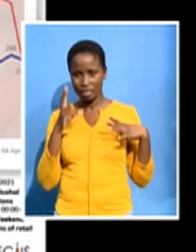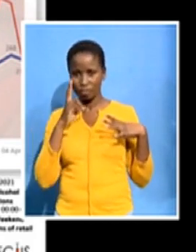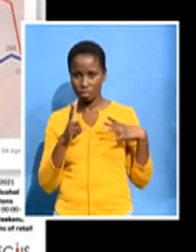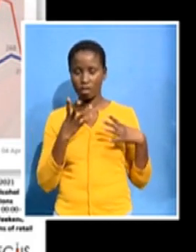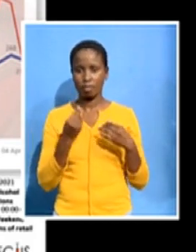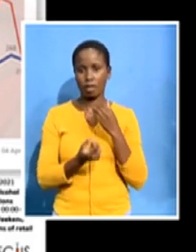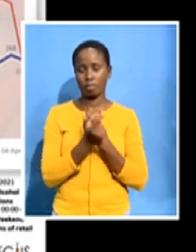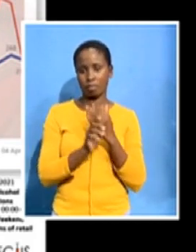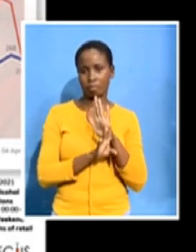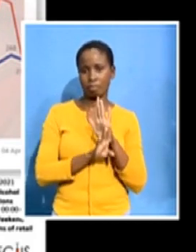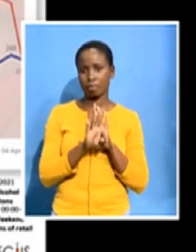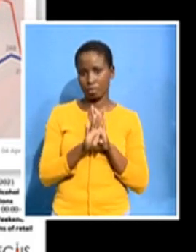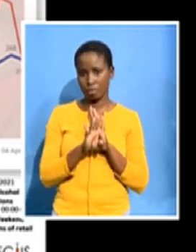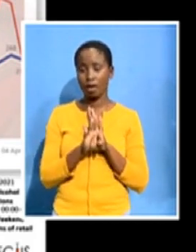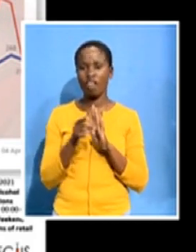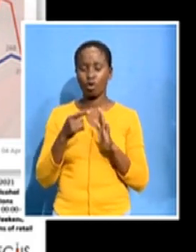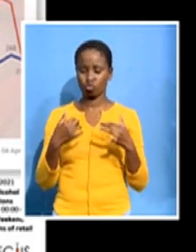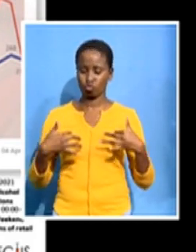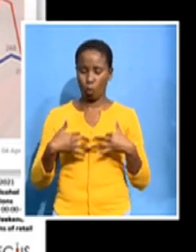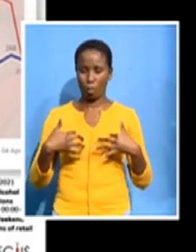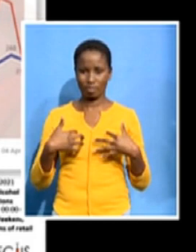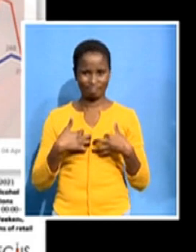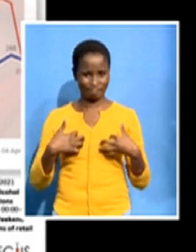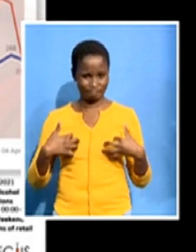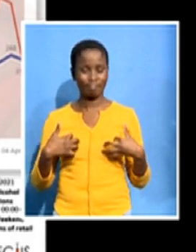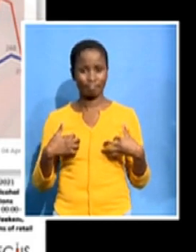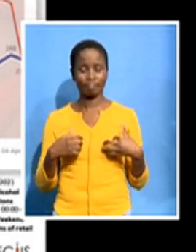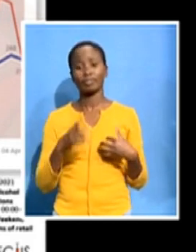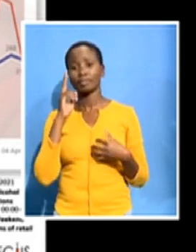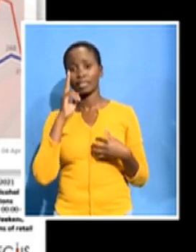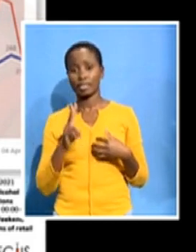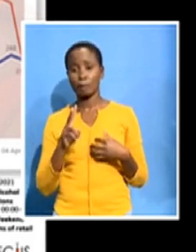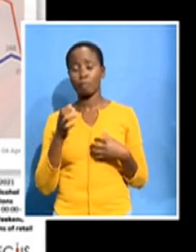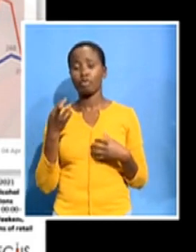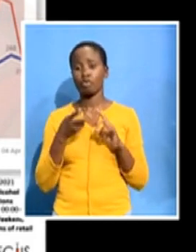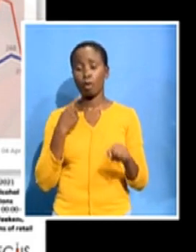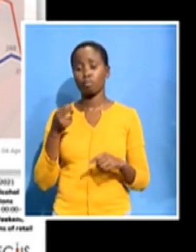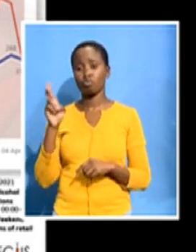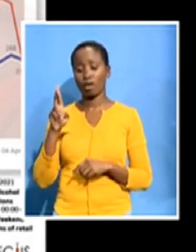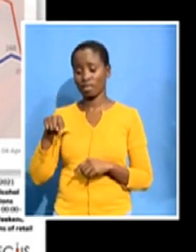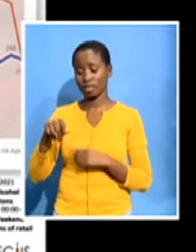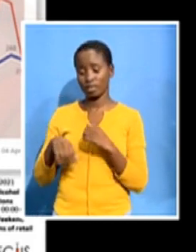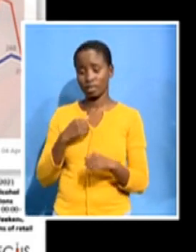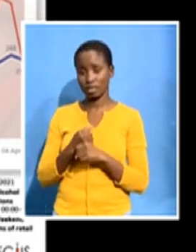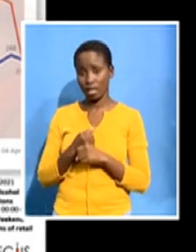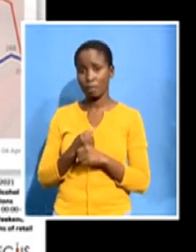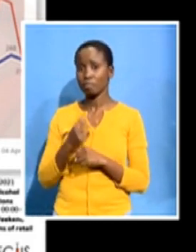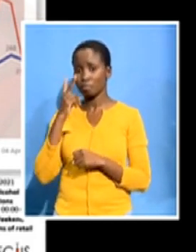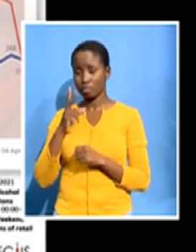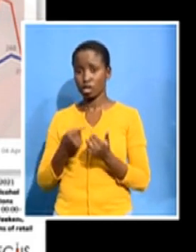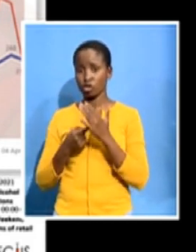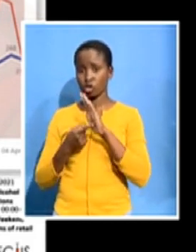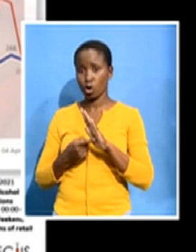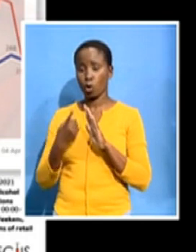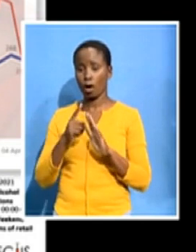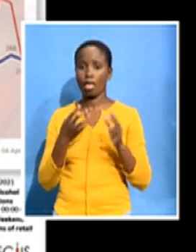arrow to the right. You can see that this year on Easter we show a blunting of the numbers of admissions. So if you